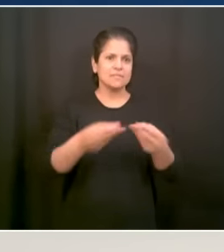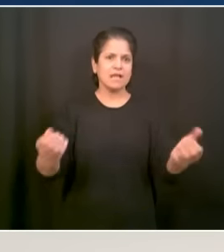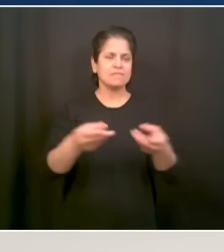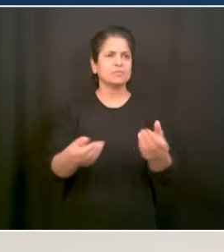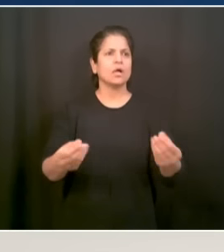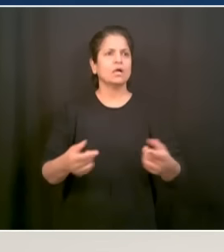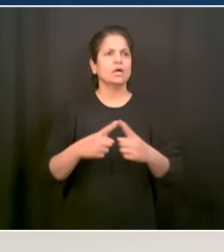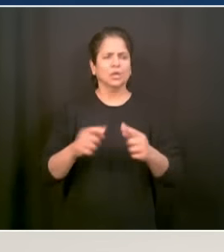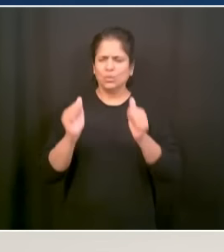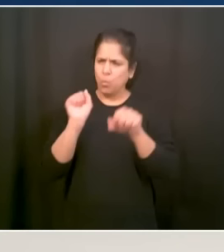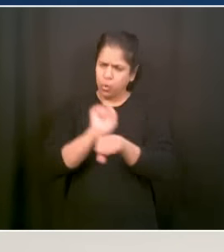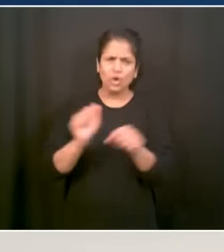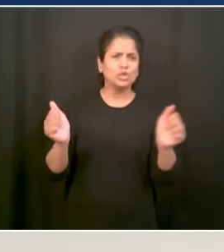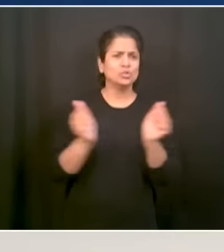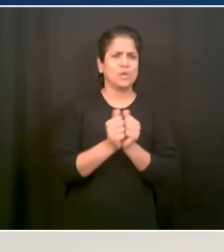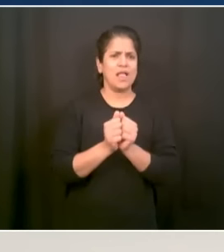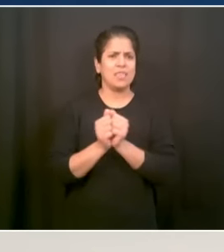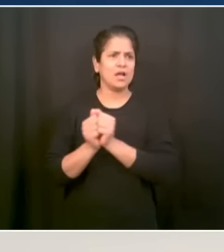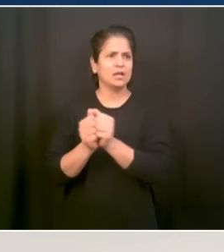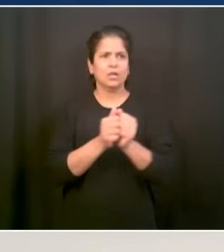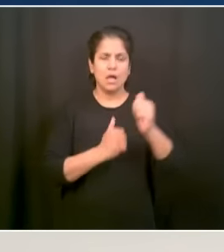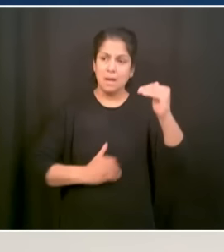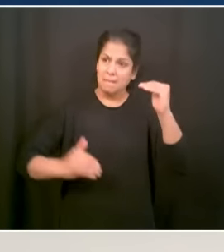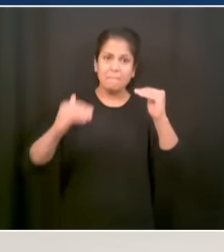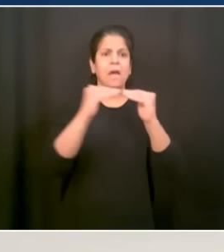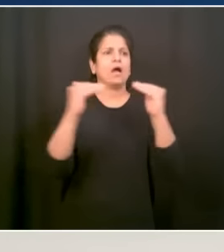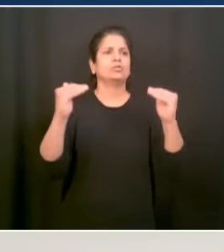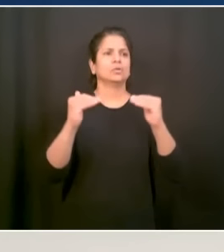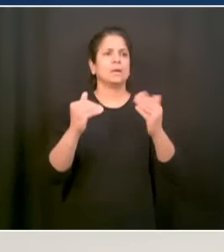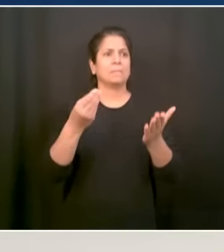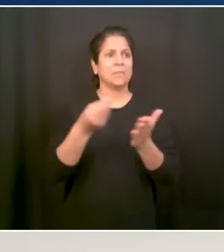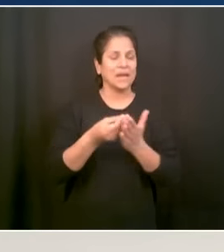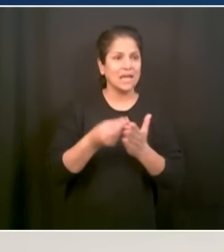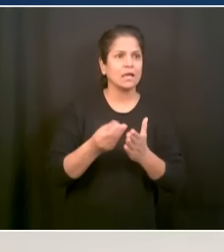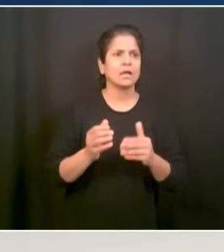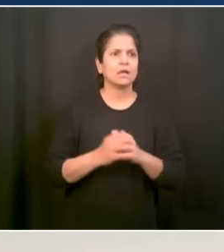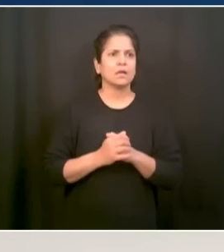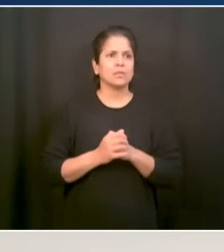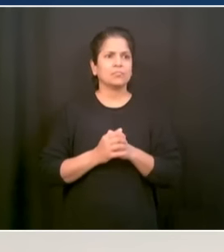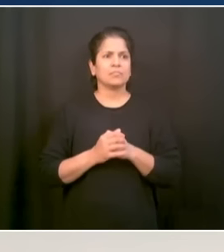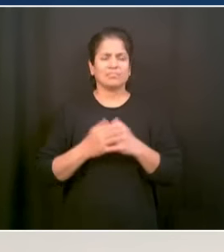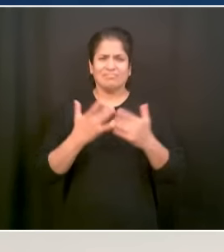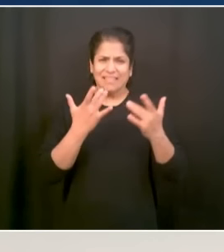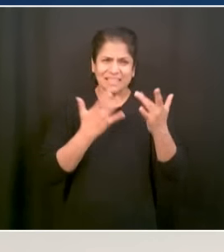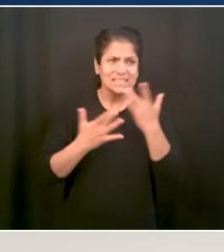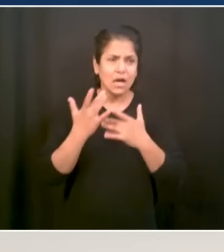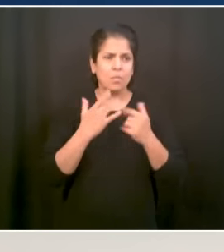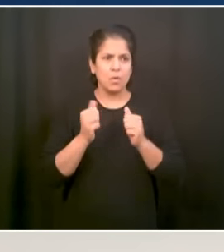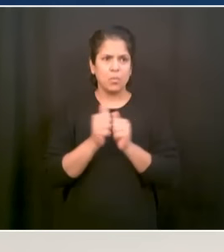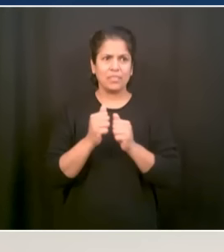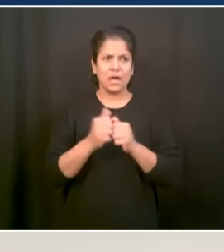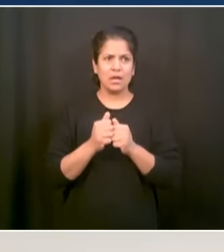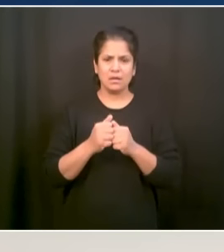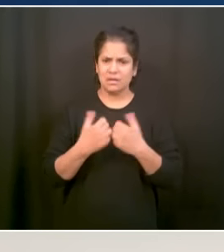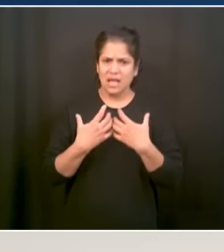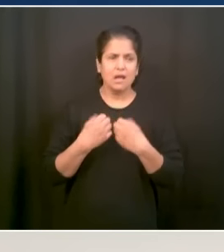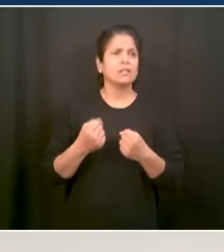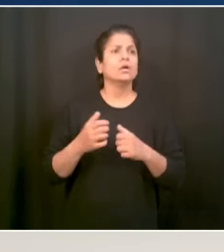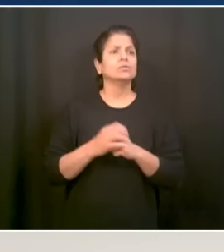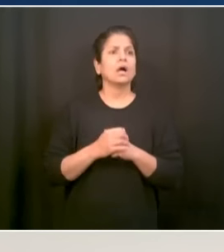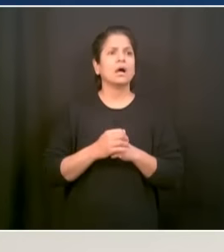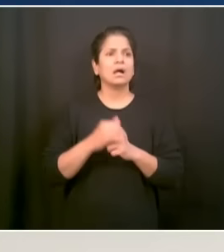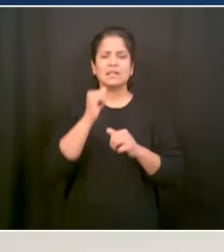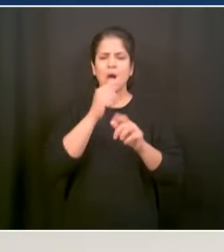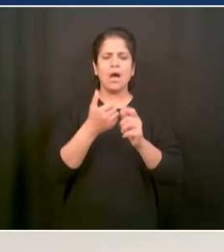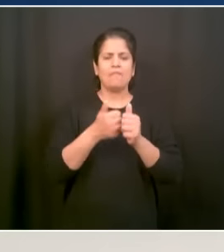with ambition, not austerity. That promise stands. We will not shrink from this moment. We will not succumb